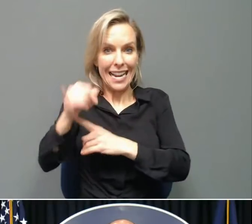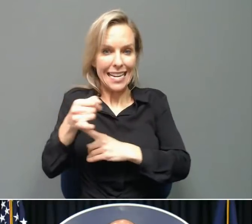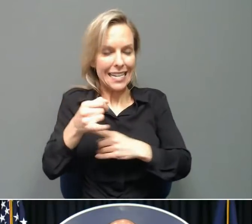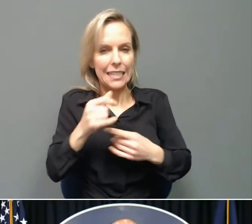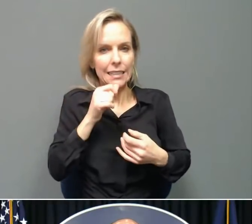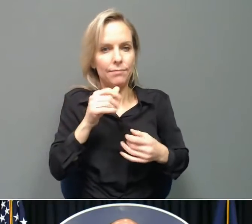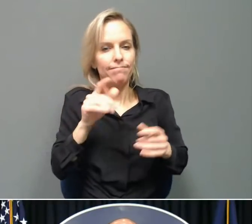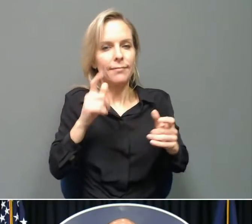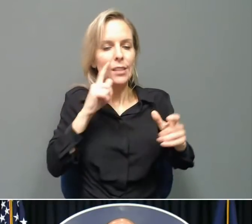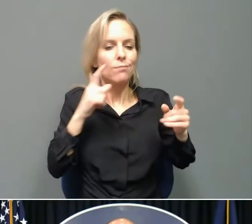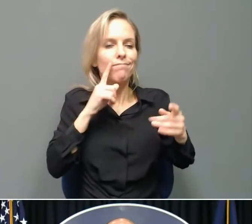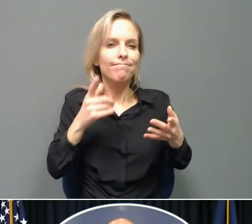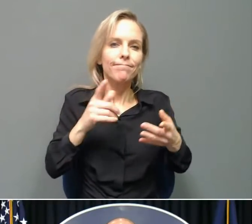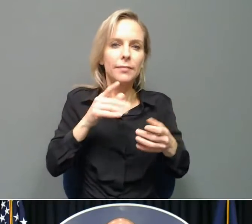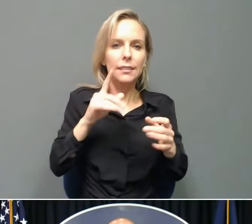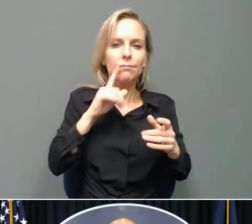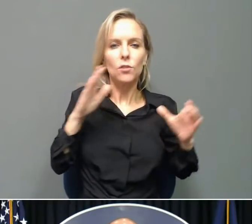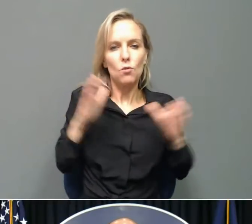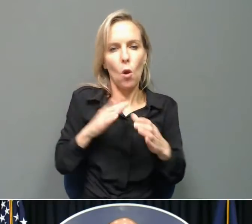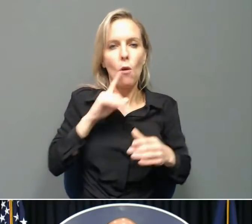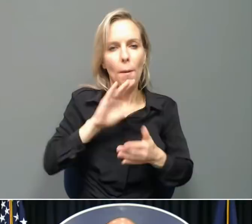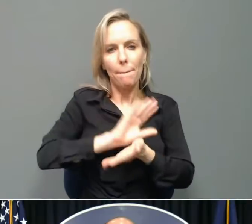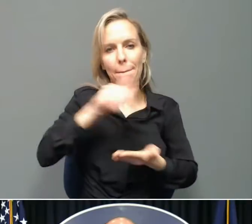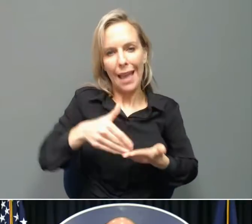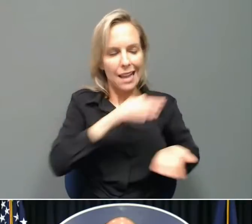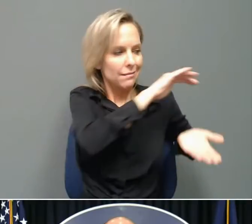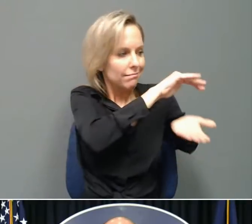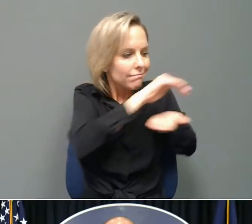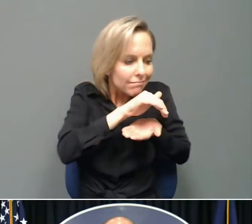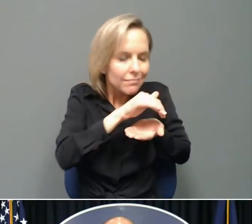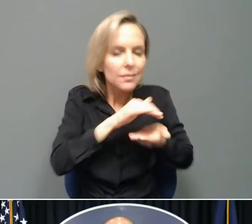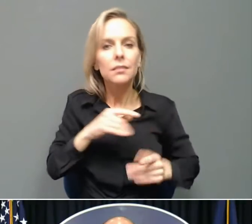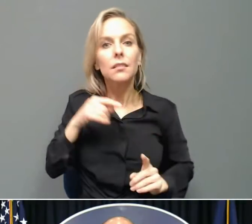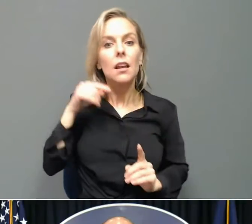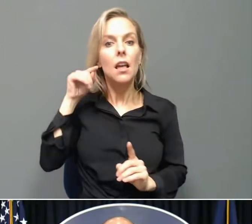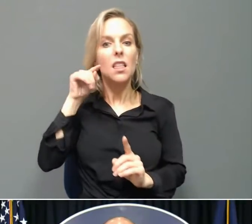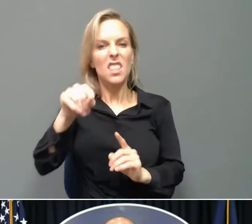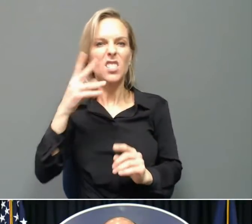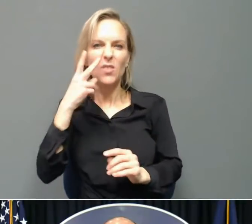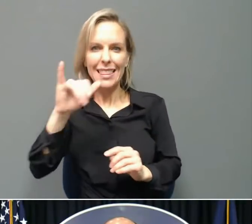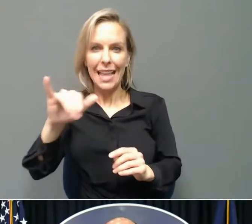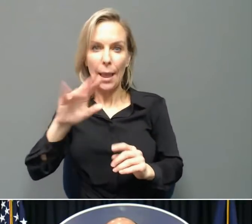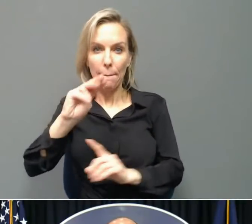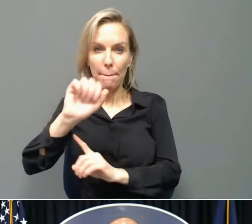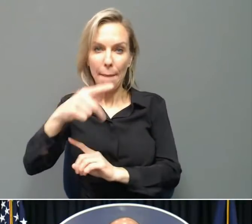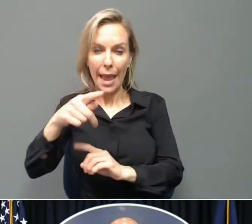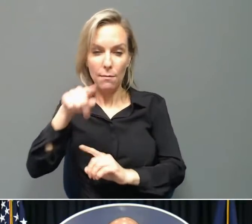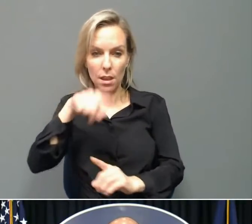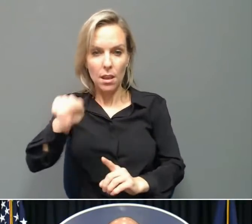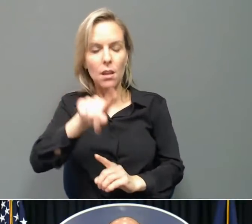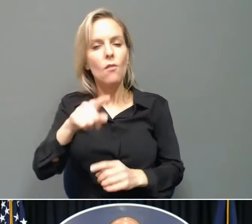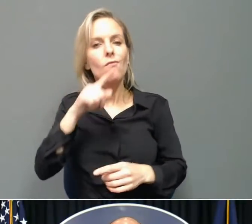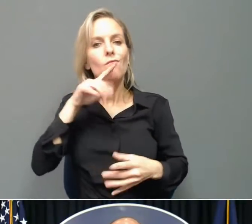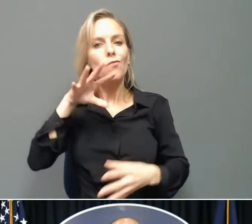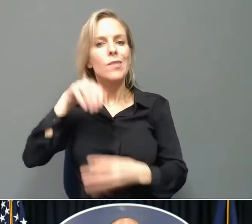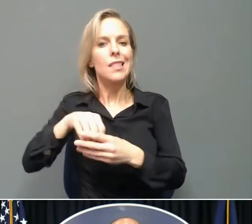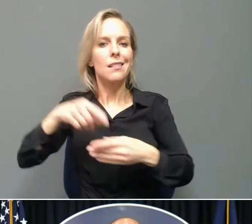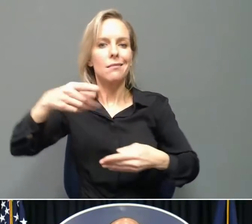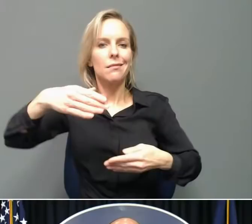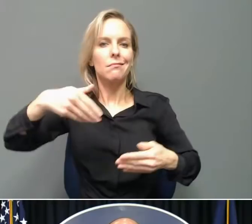map, I hope we all agree, has been tremendous progress over just a 4 or 5 week period. And James, if you could show the next